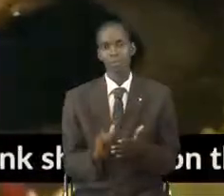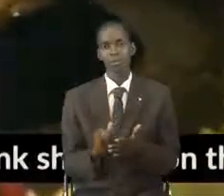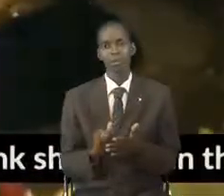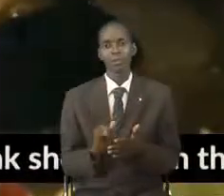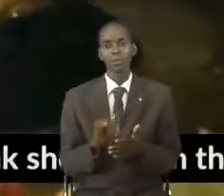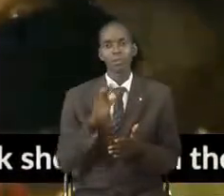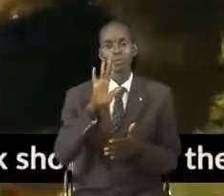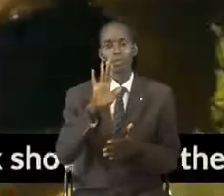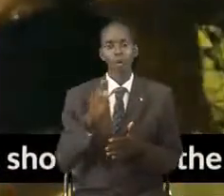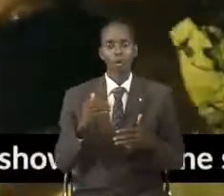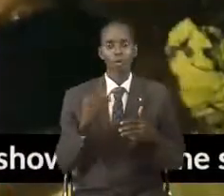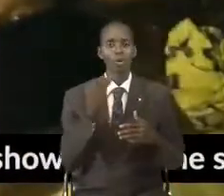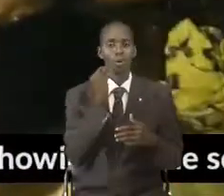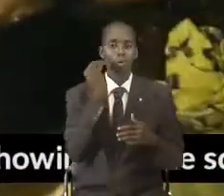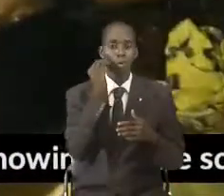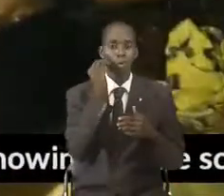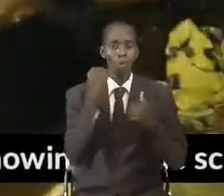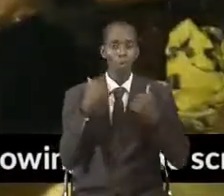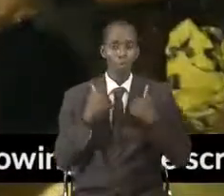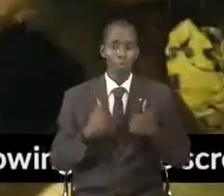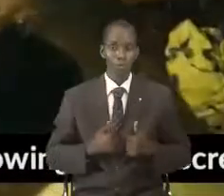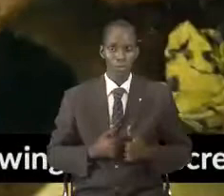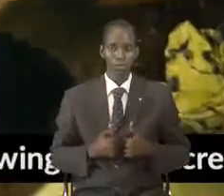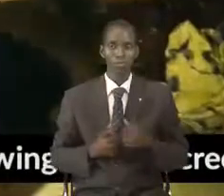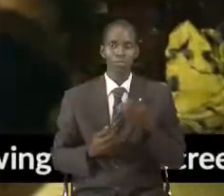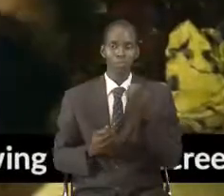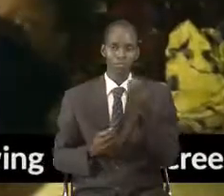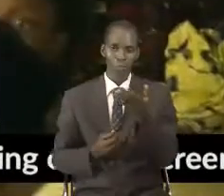their house address.